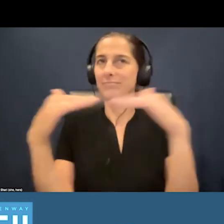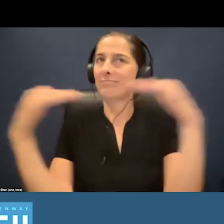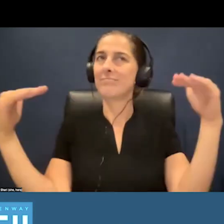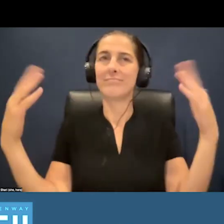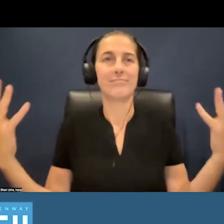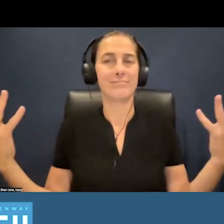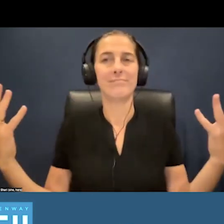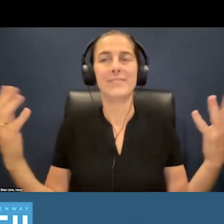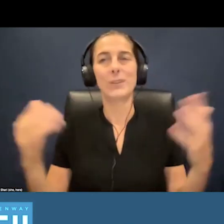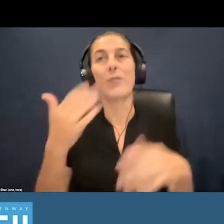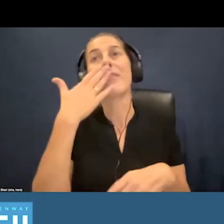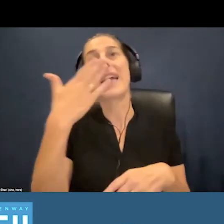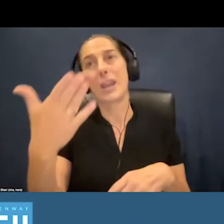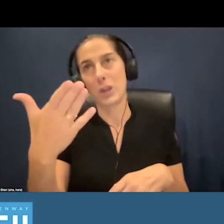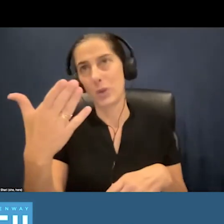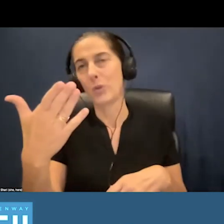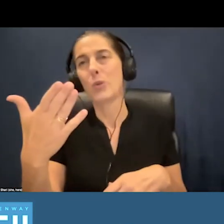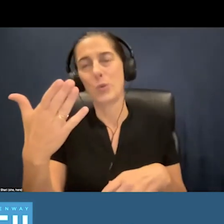clear.